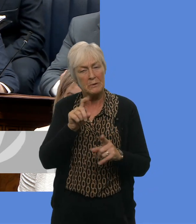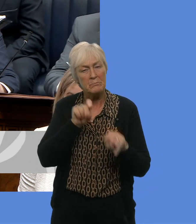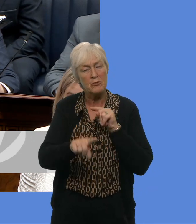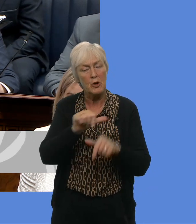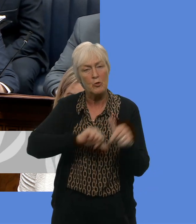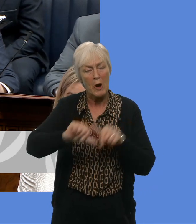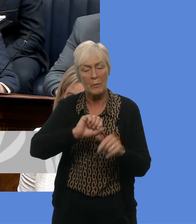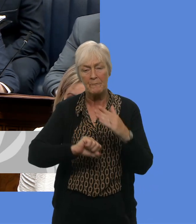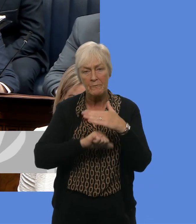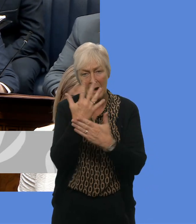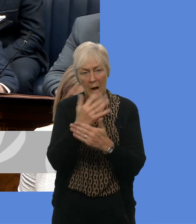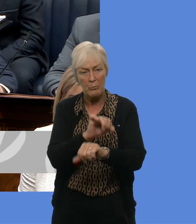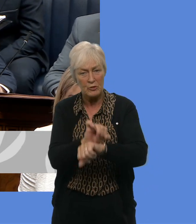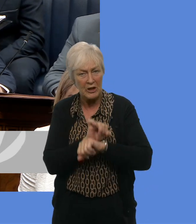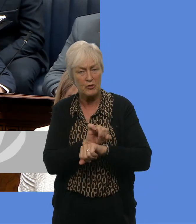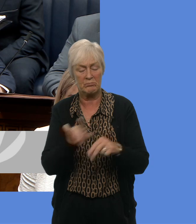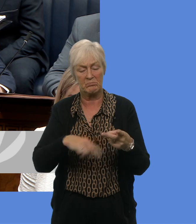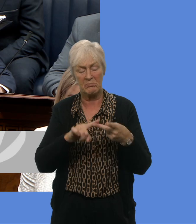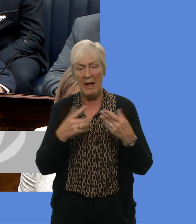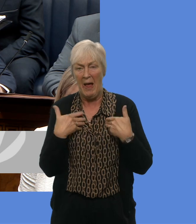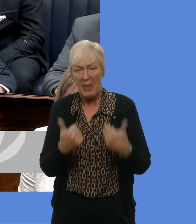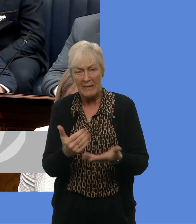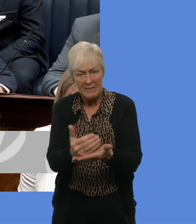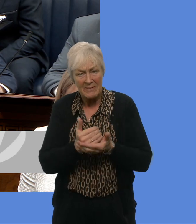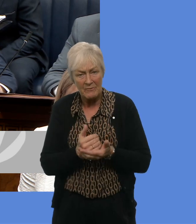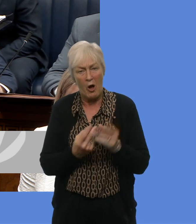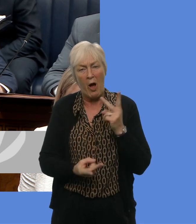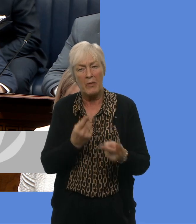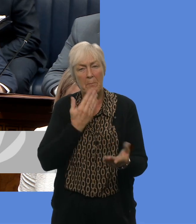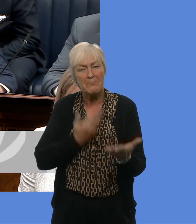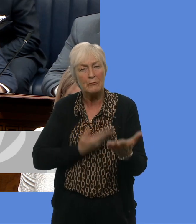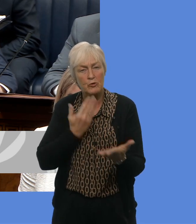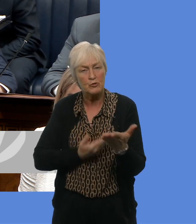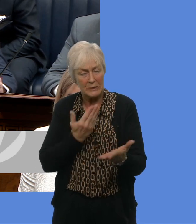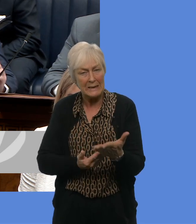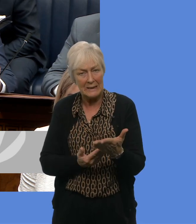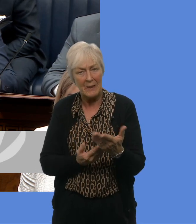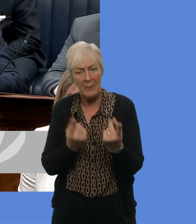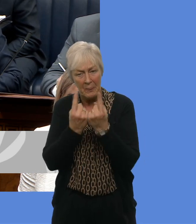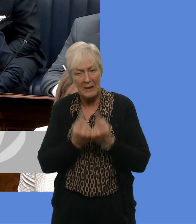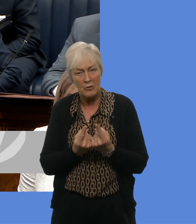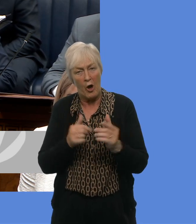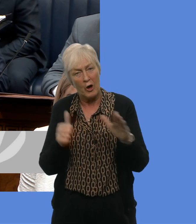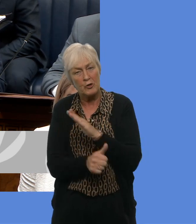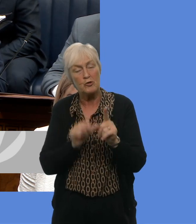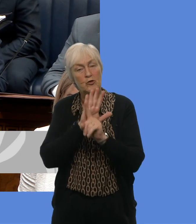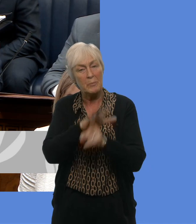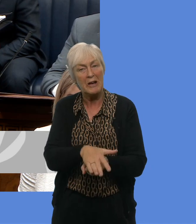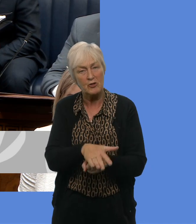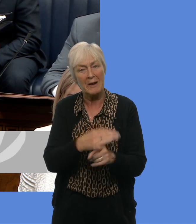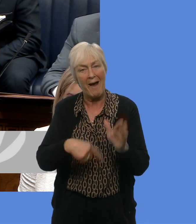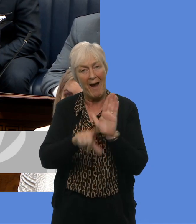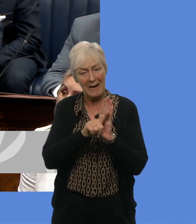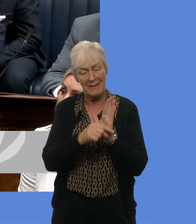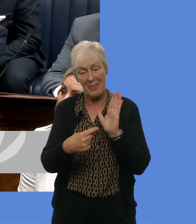fire protection or other statutory obligations around disability discrimination acts. So that's where